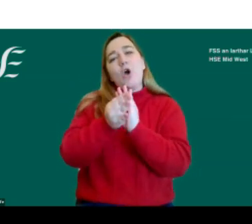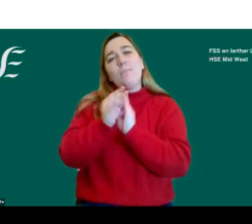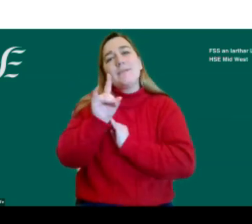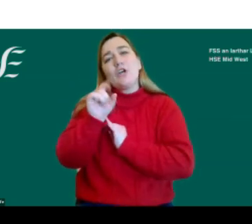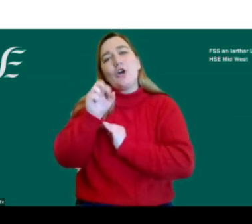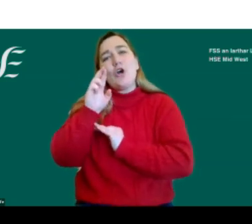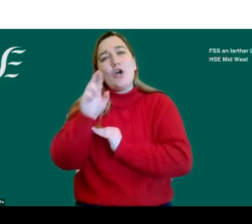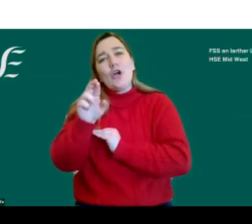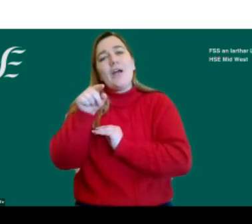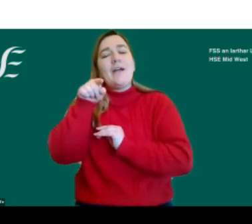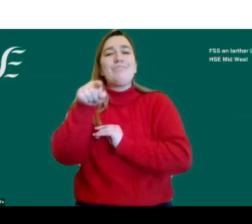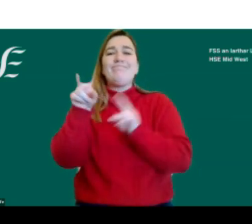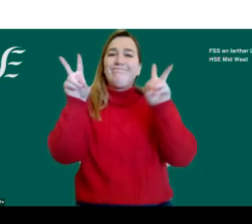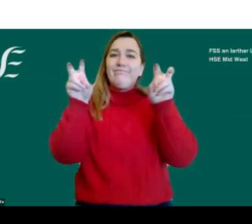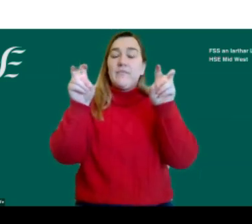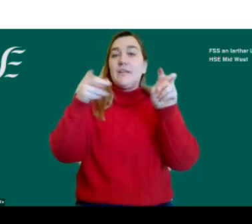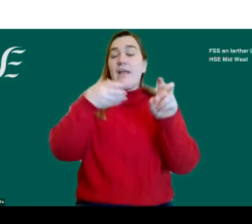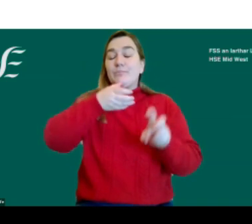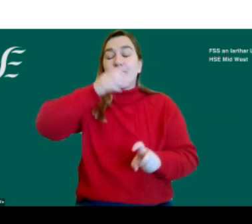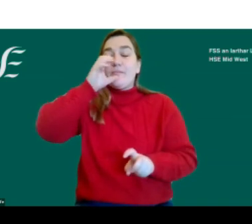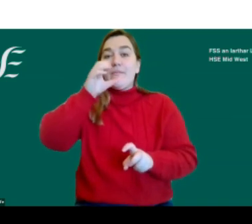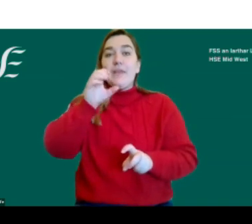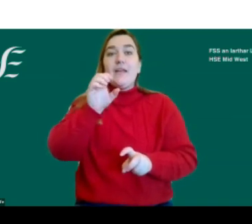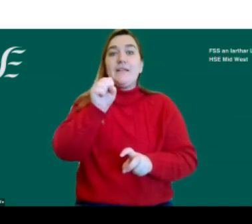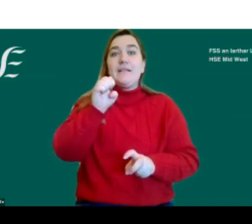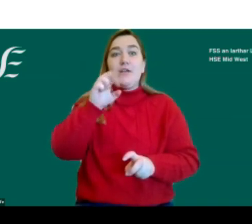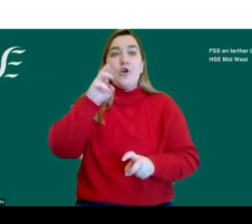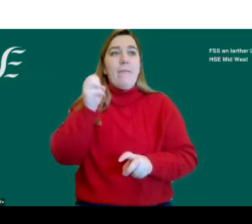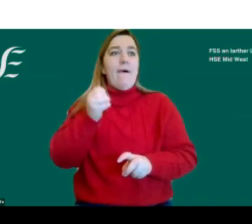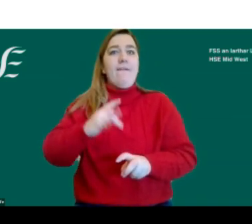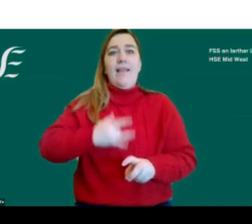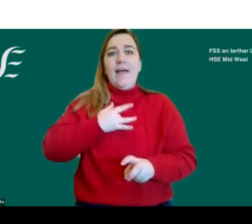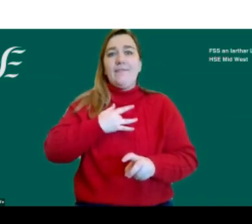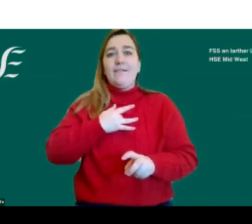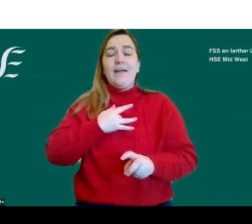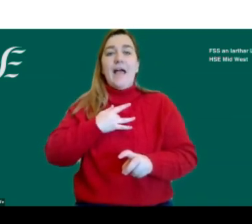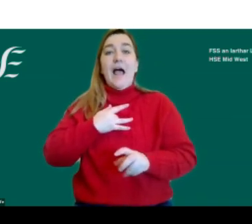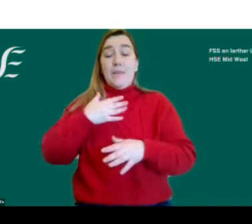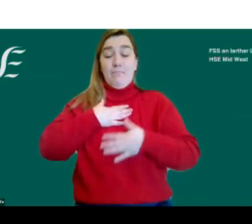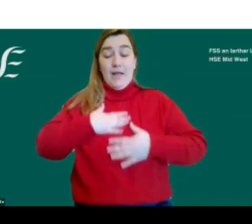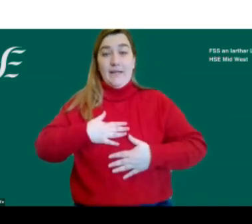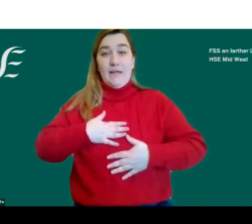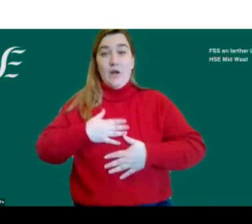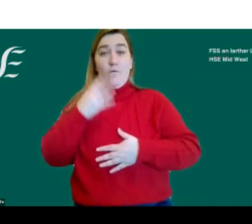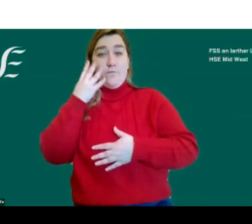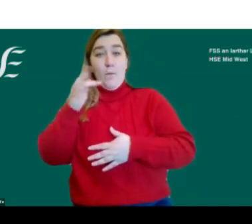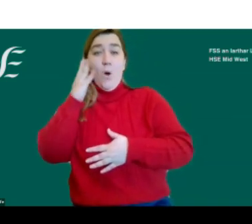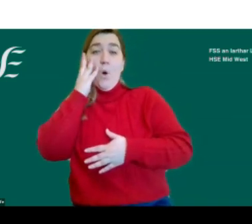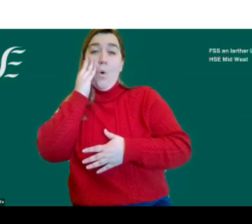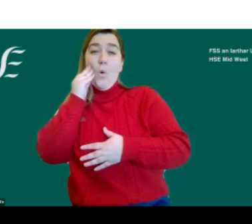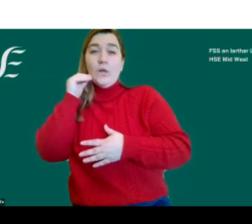bodies transforming back into teenage bodies, and their waists are shrinking and their breasts are rising.